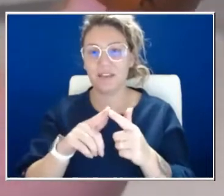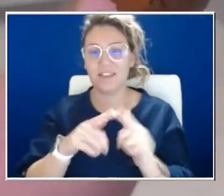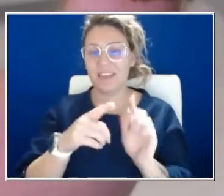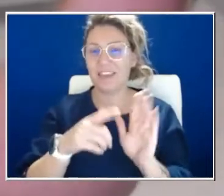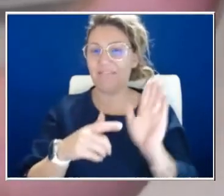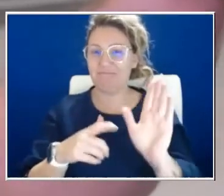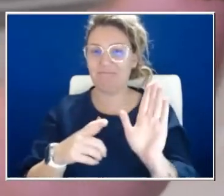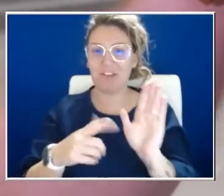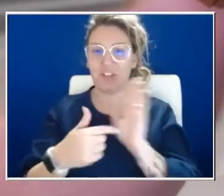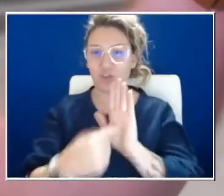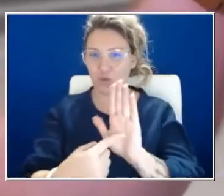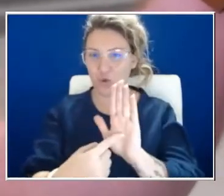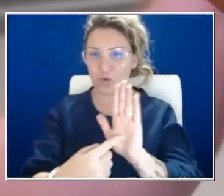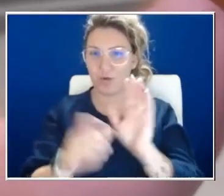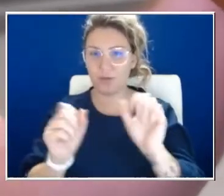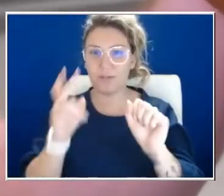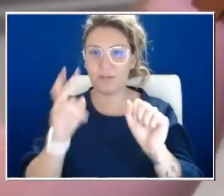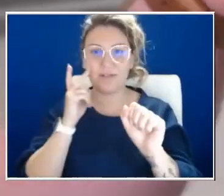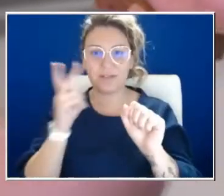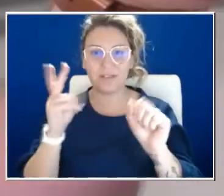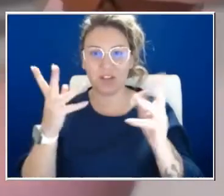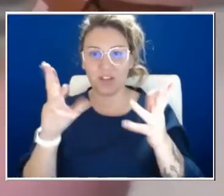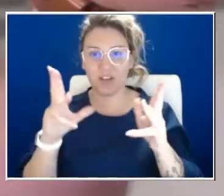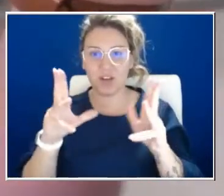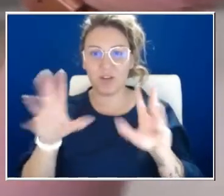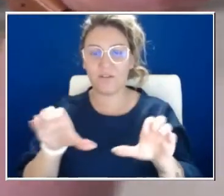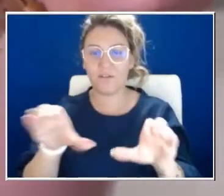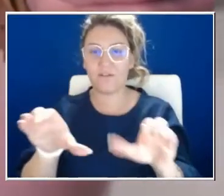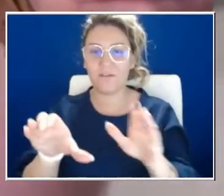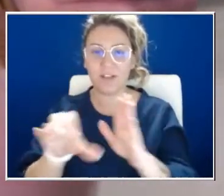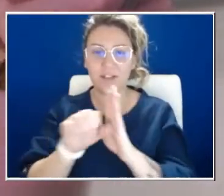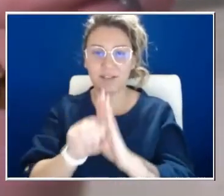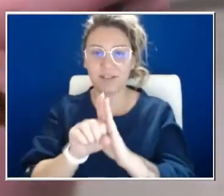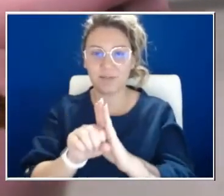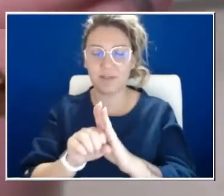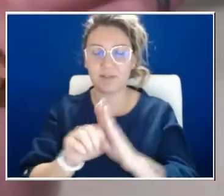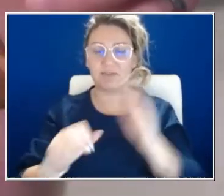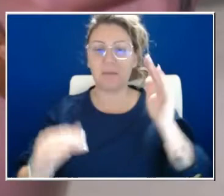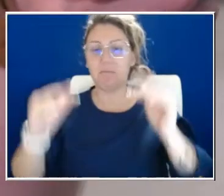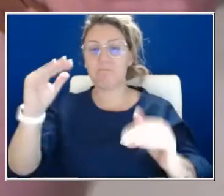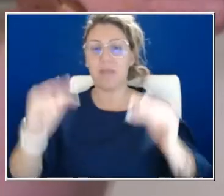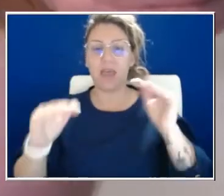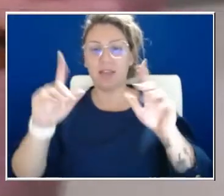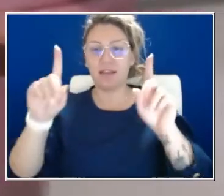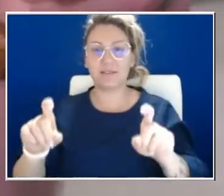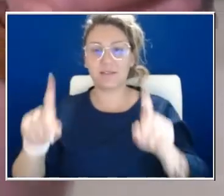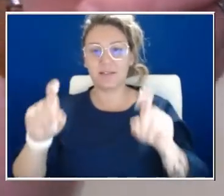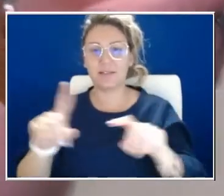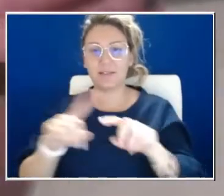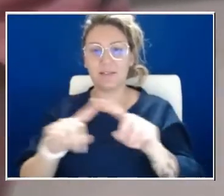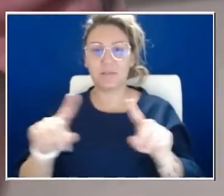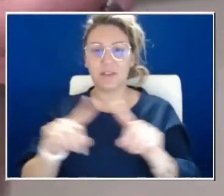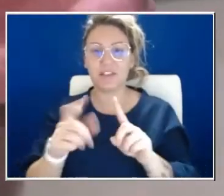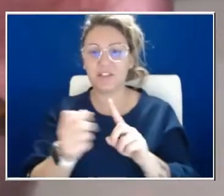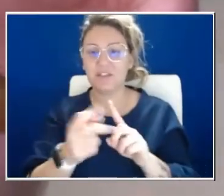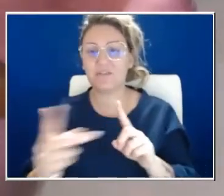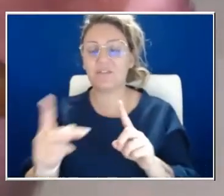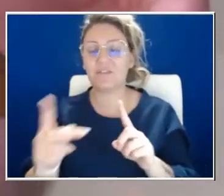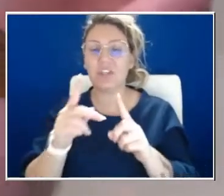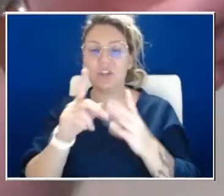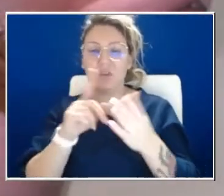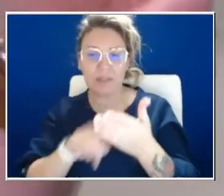see, he's already done his symptoms, so we can jump right into the balance testing. But there is a couple others like inspection time, reaction